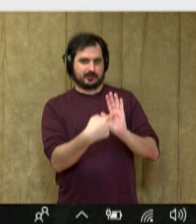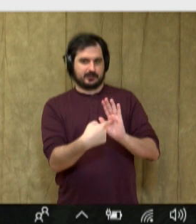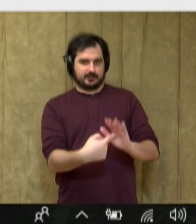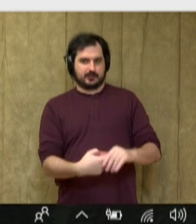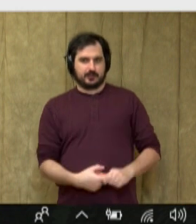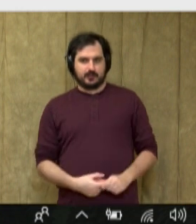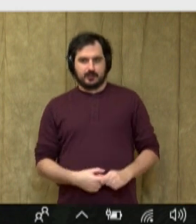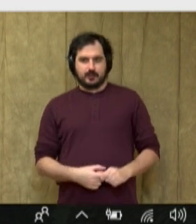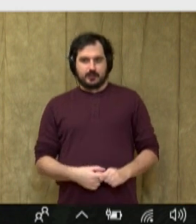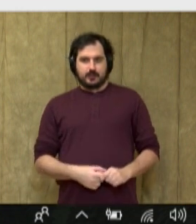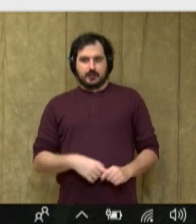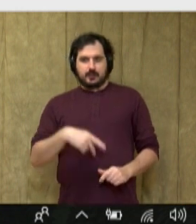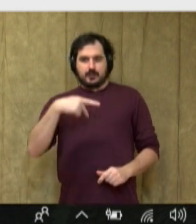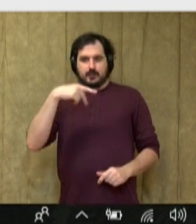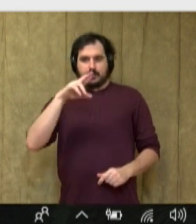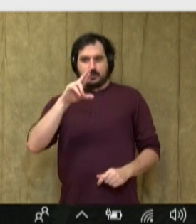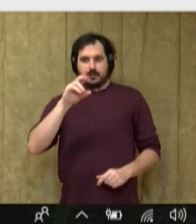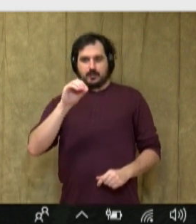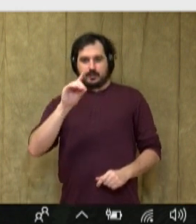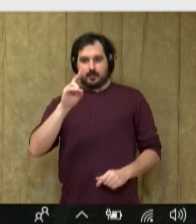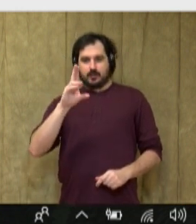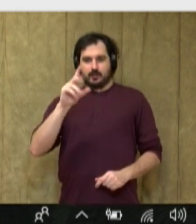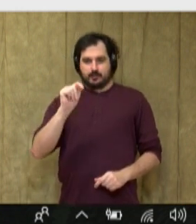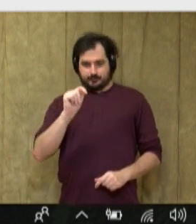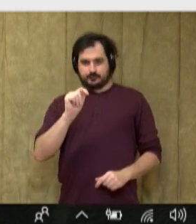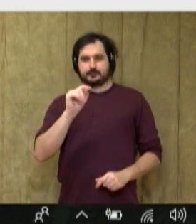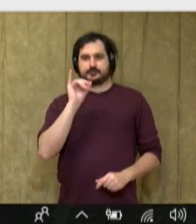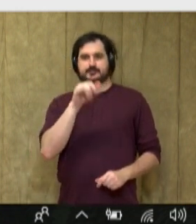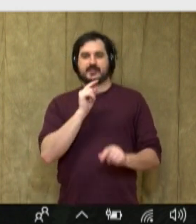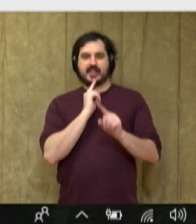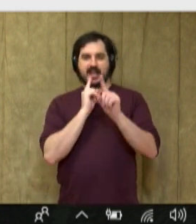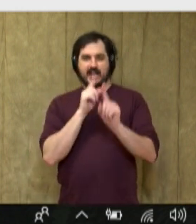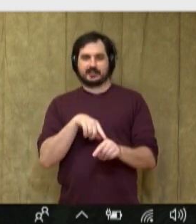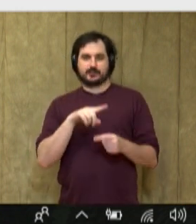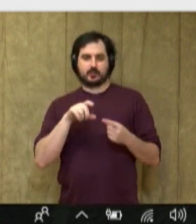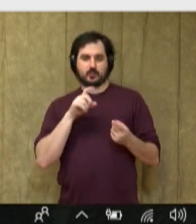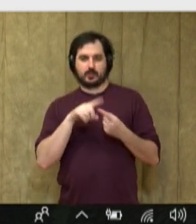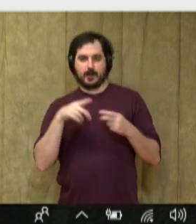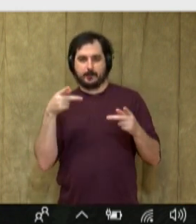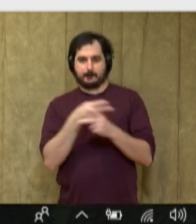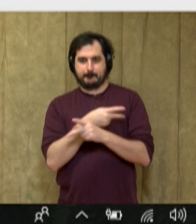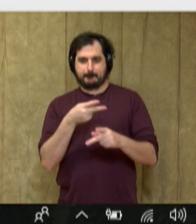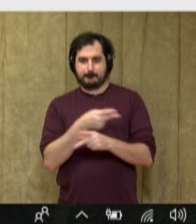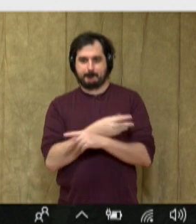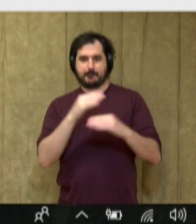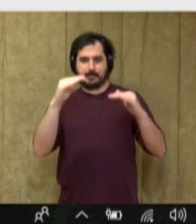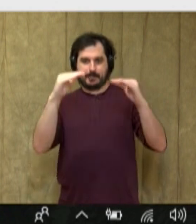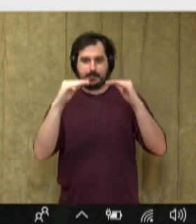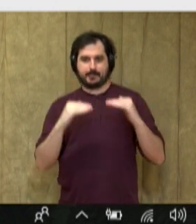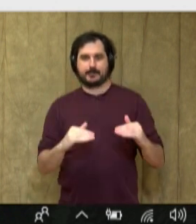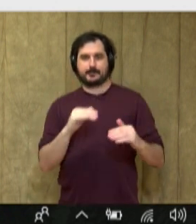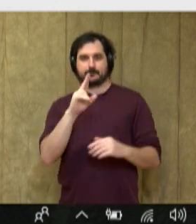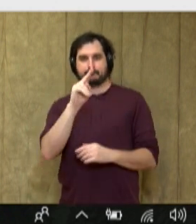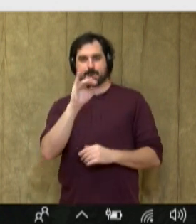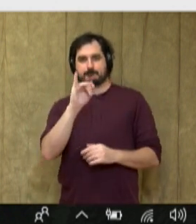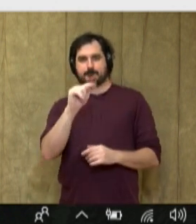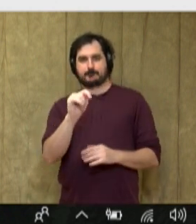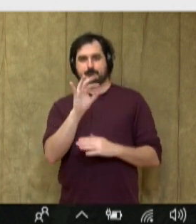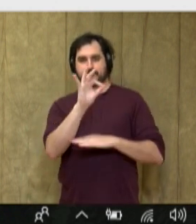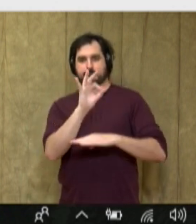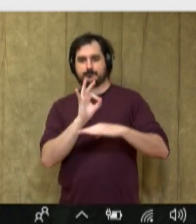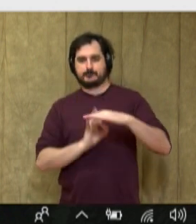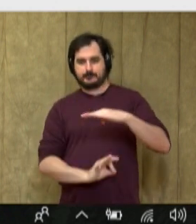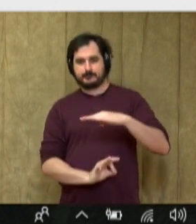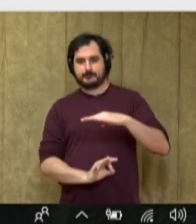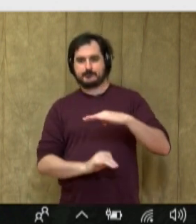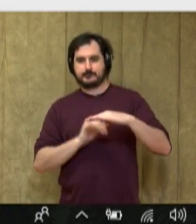unit fraction is a fraction in which the numerator is 1, so that means this number right here would be a 1. That's called a unit fraction.